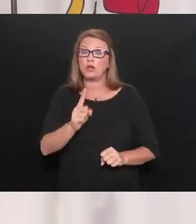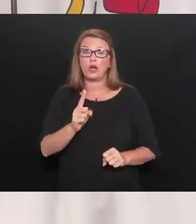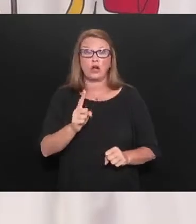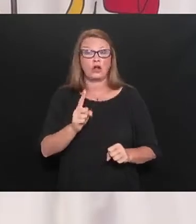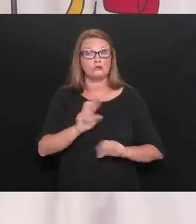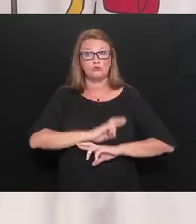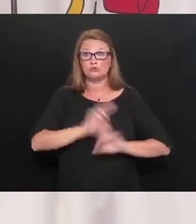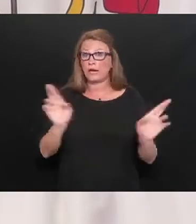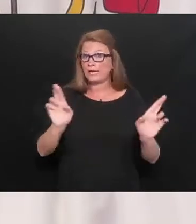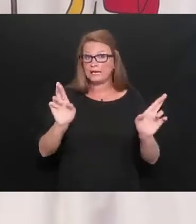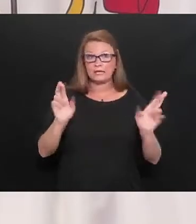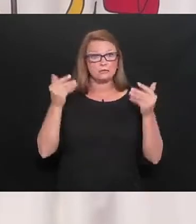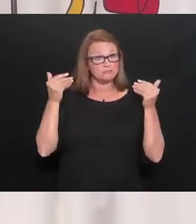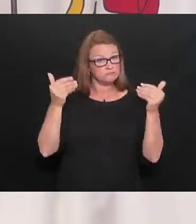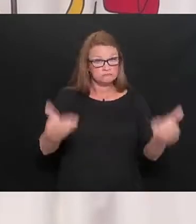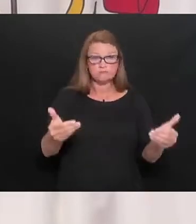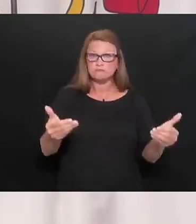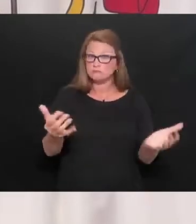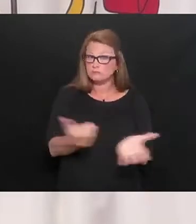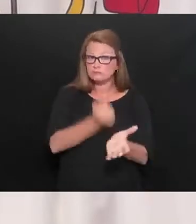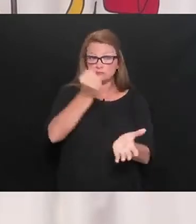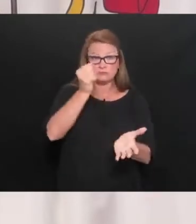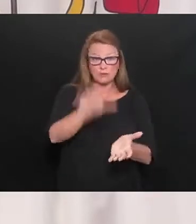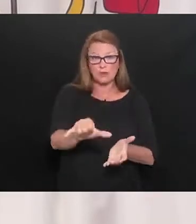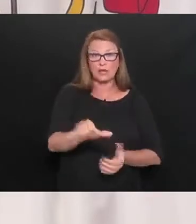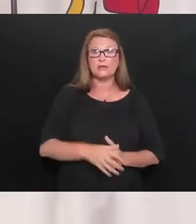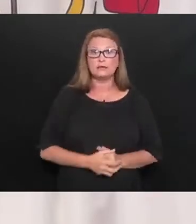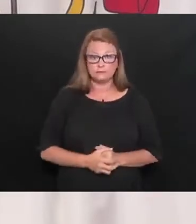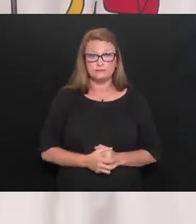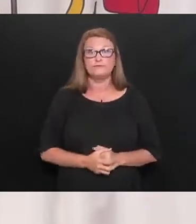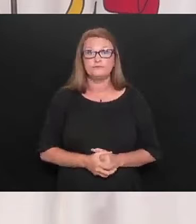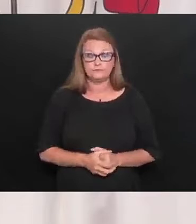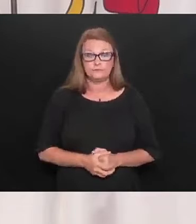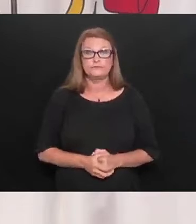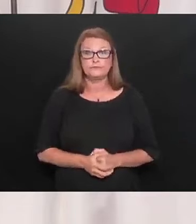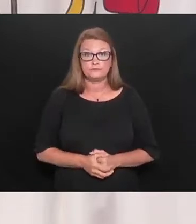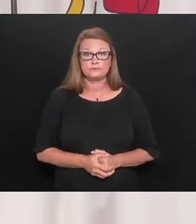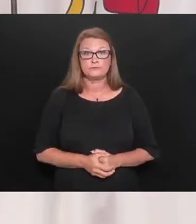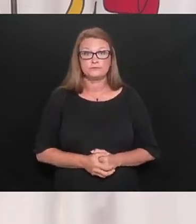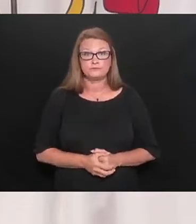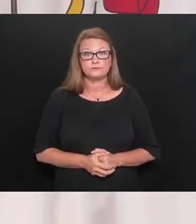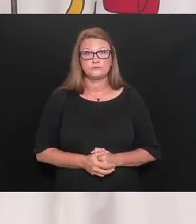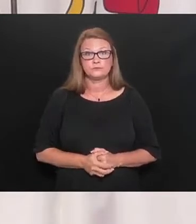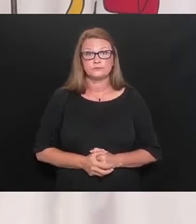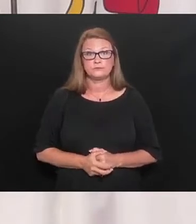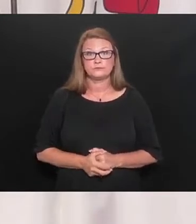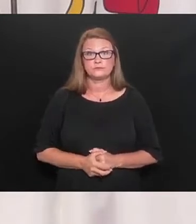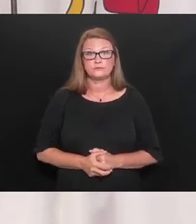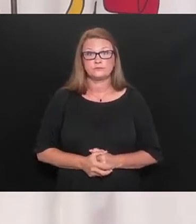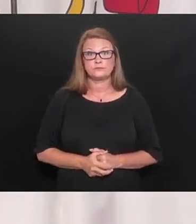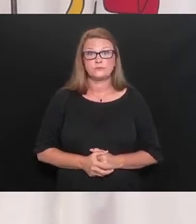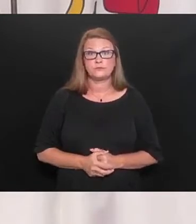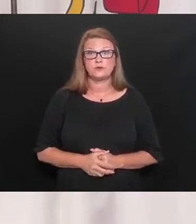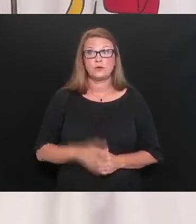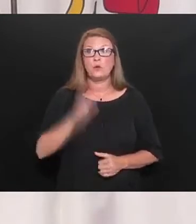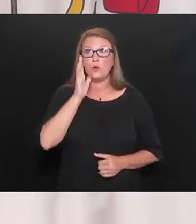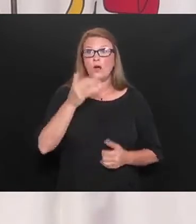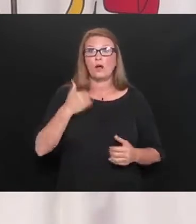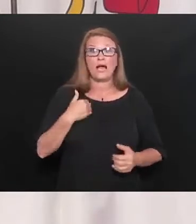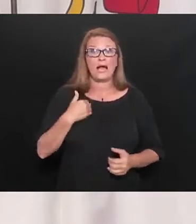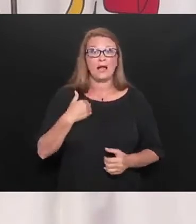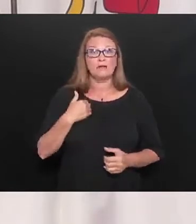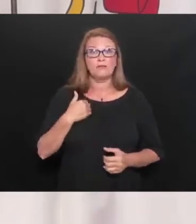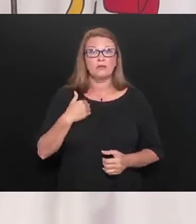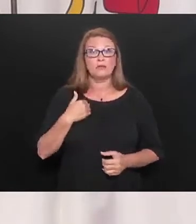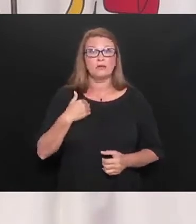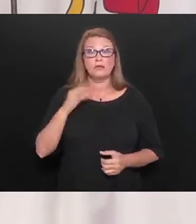out there, they're ready for you. We're waiting and we're trying to get, we're going to get boosters in arms just